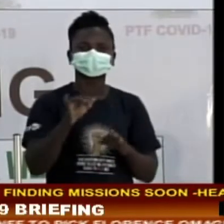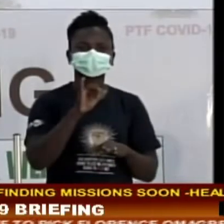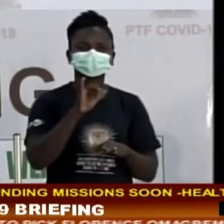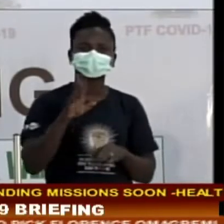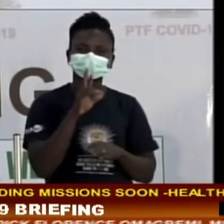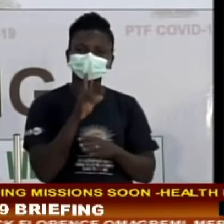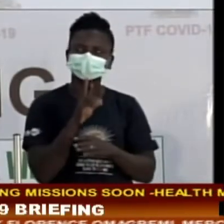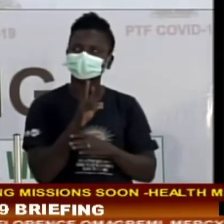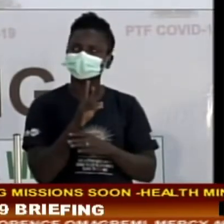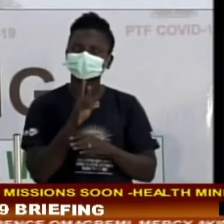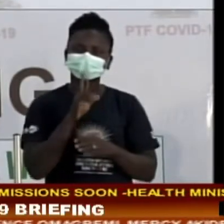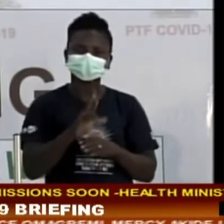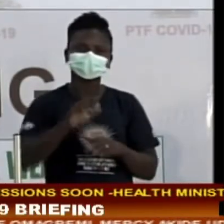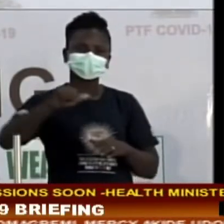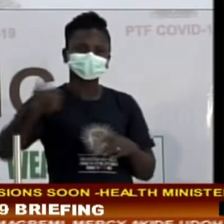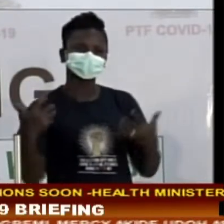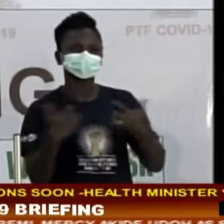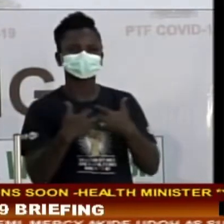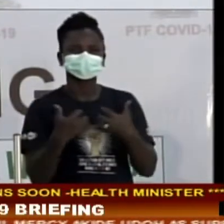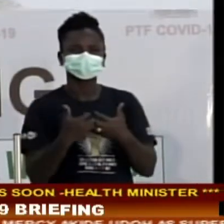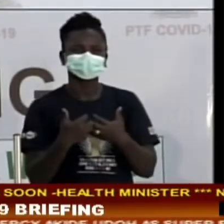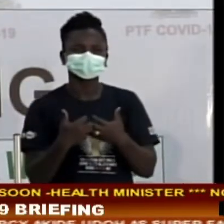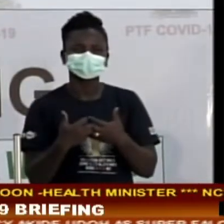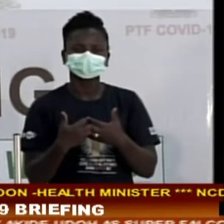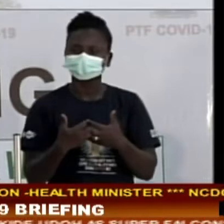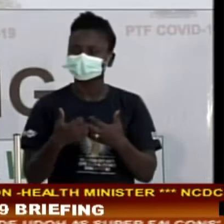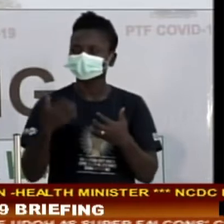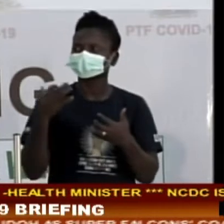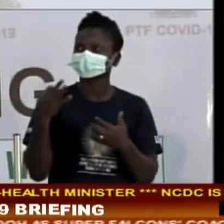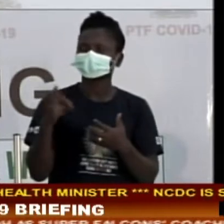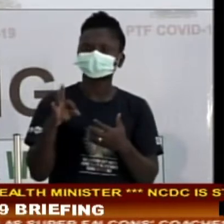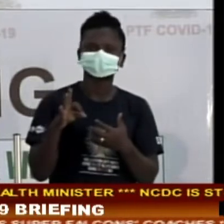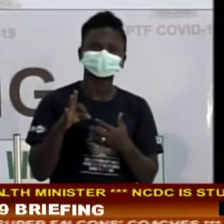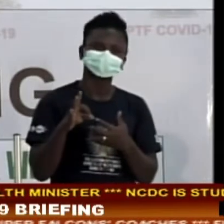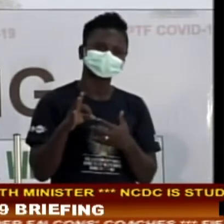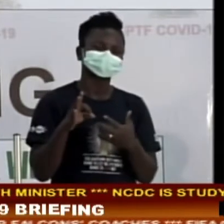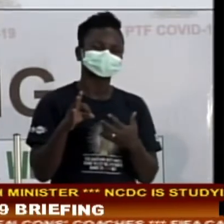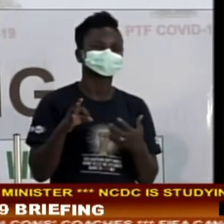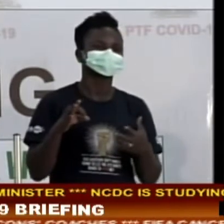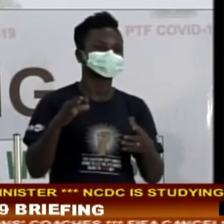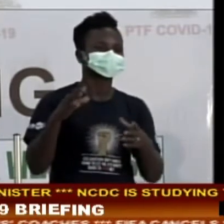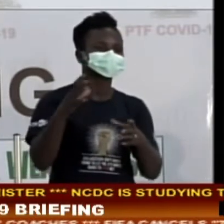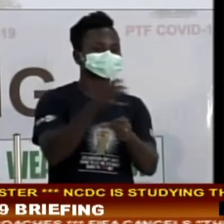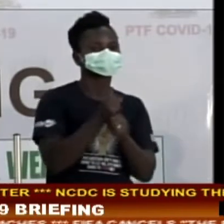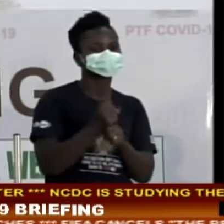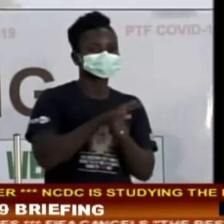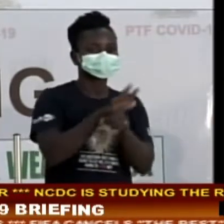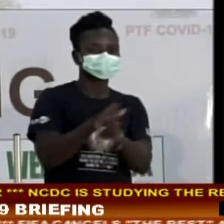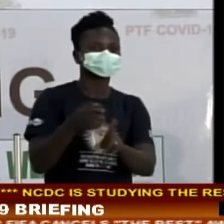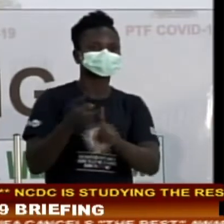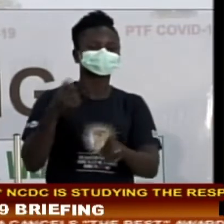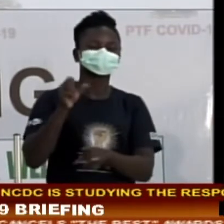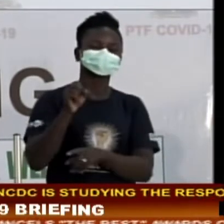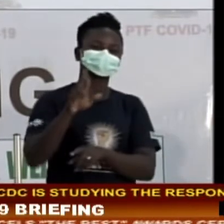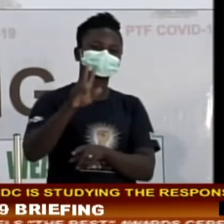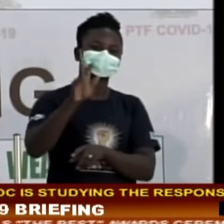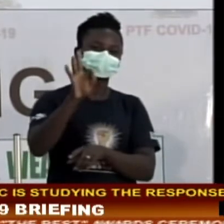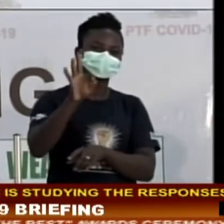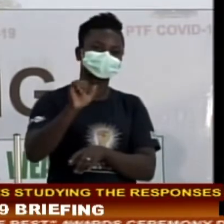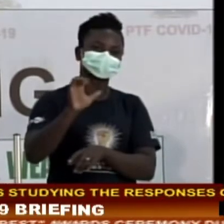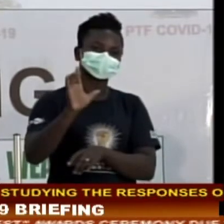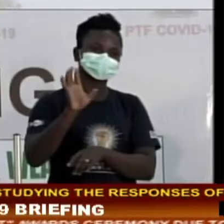other mechanisms of transmission from rodents of Fes from surfaces there are none that we know of at the moment